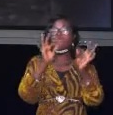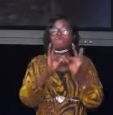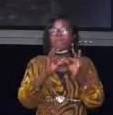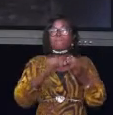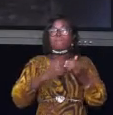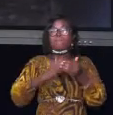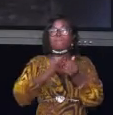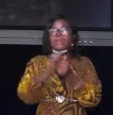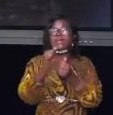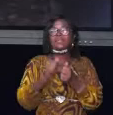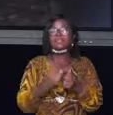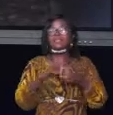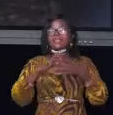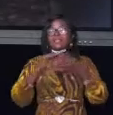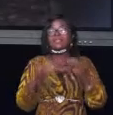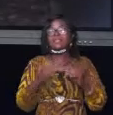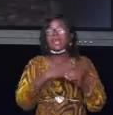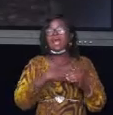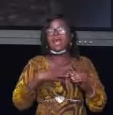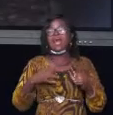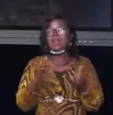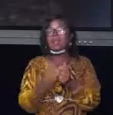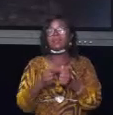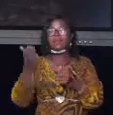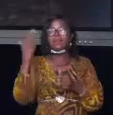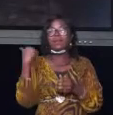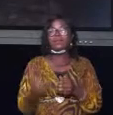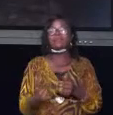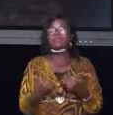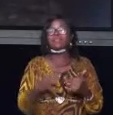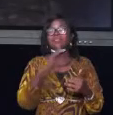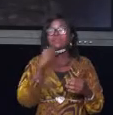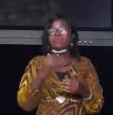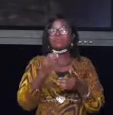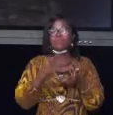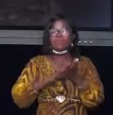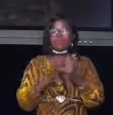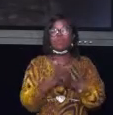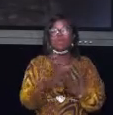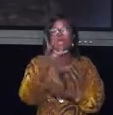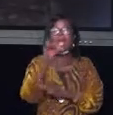the last Y, and that Y becomes IED.